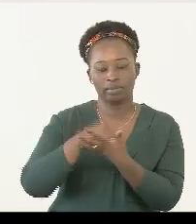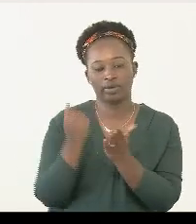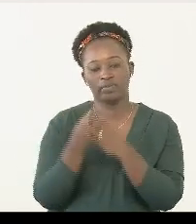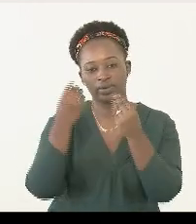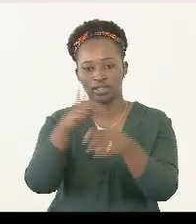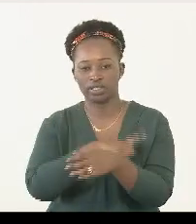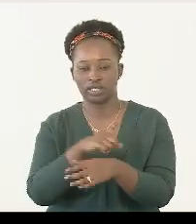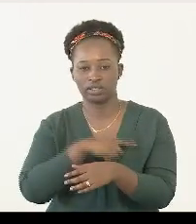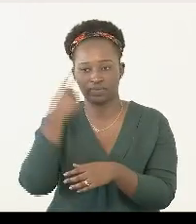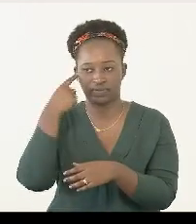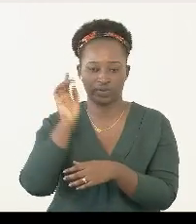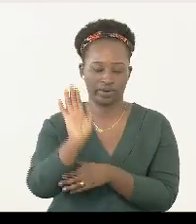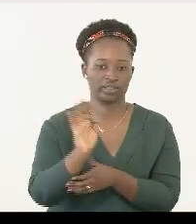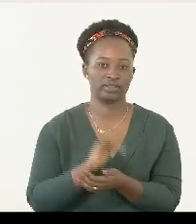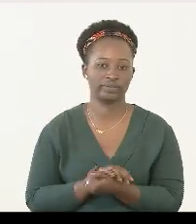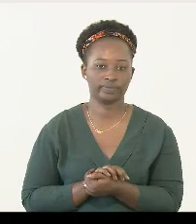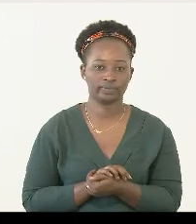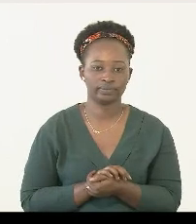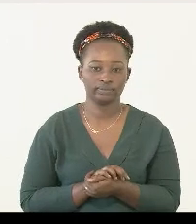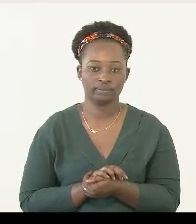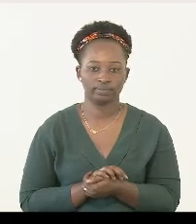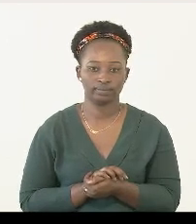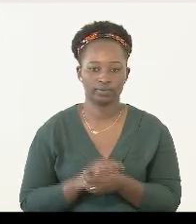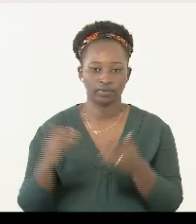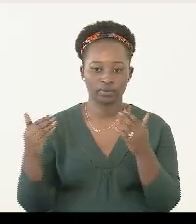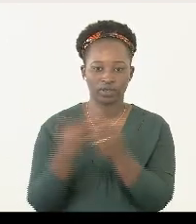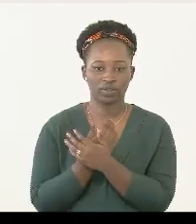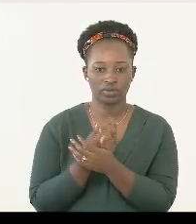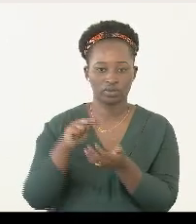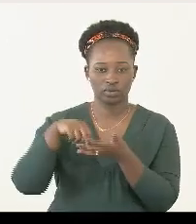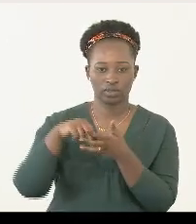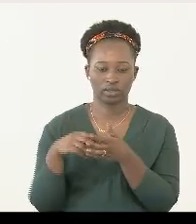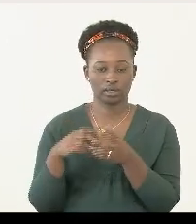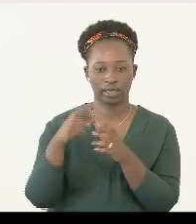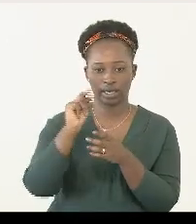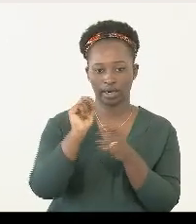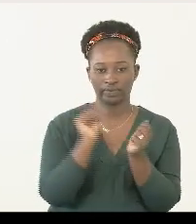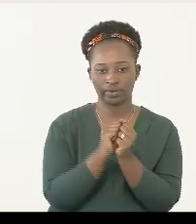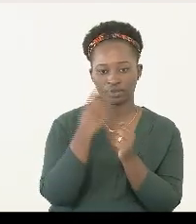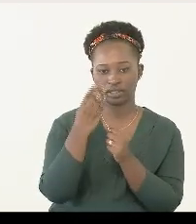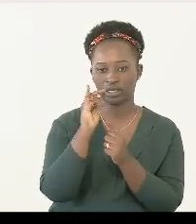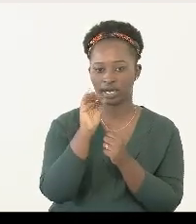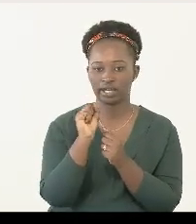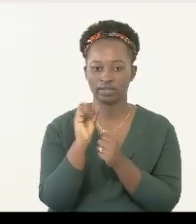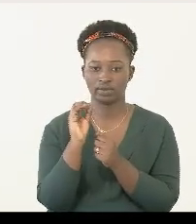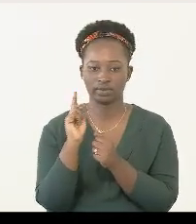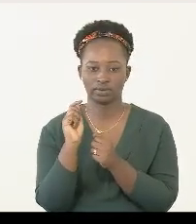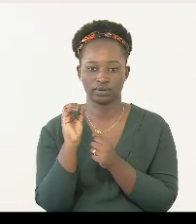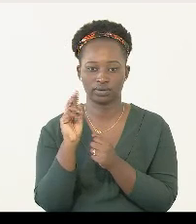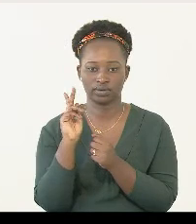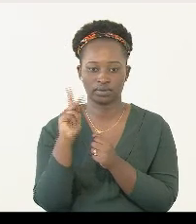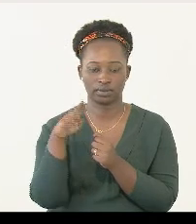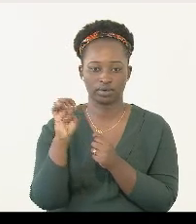to repair up. The new strands consisting of N14 isotopes are replicated